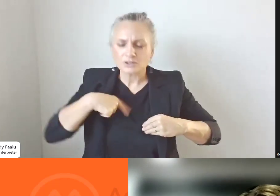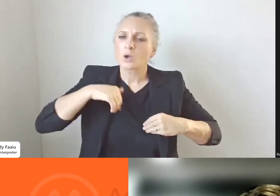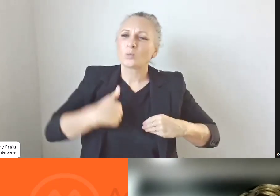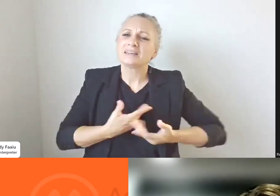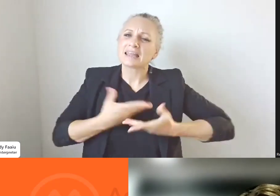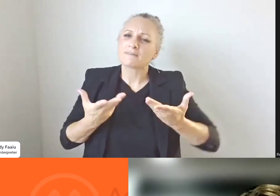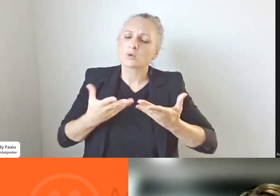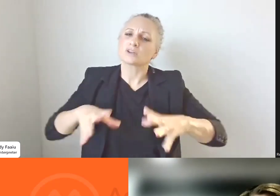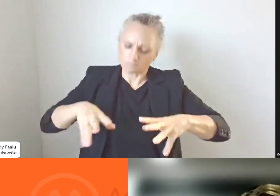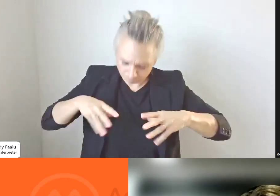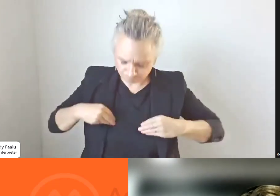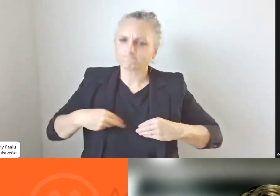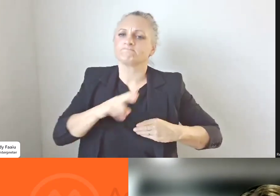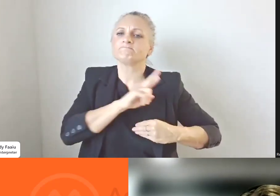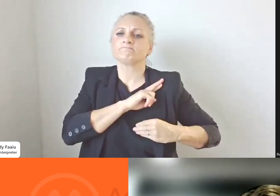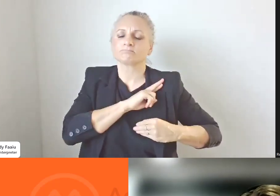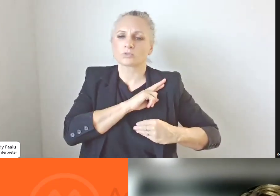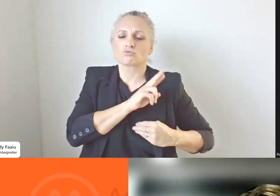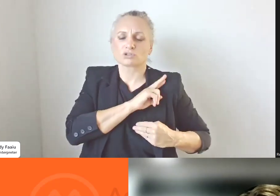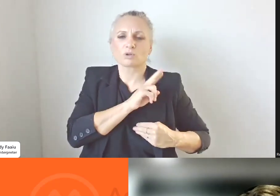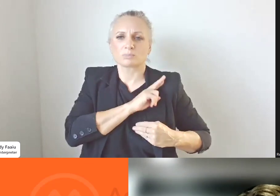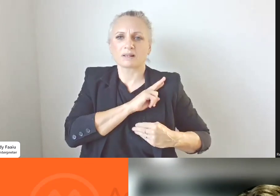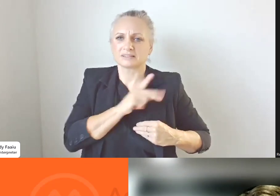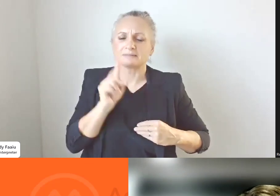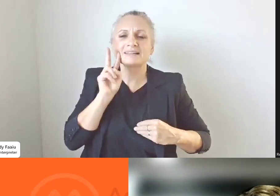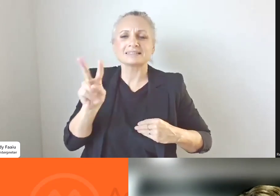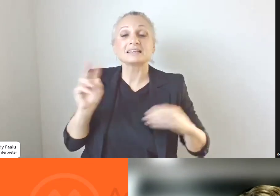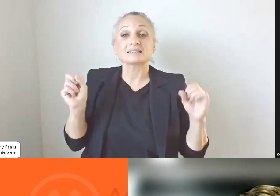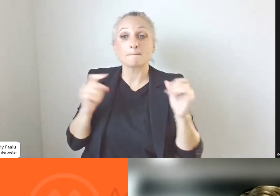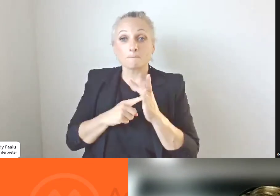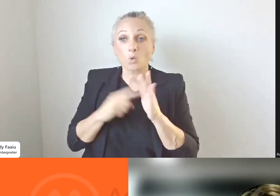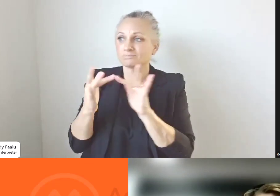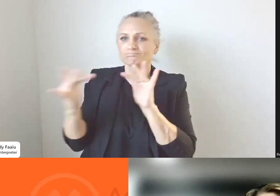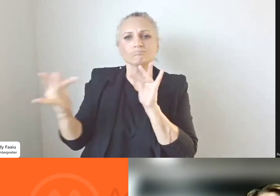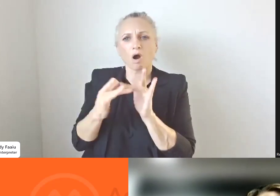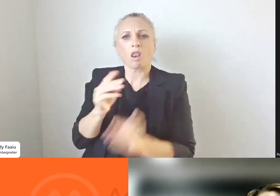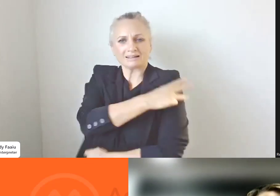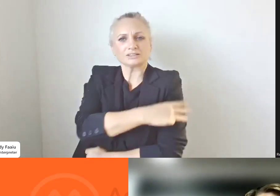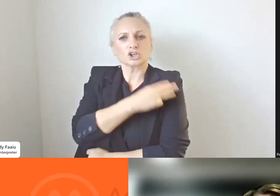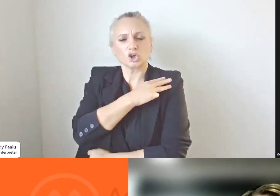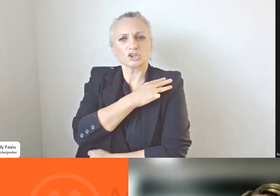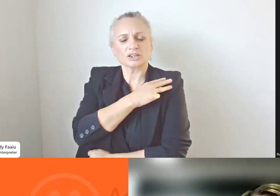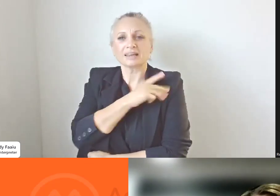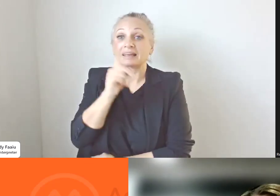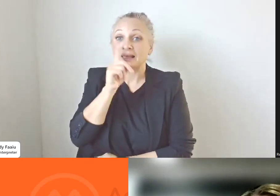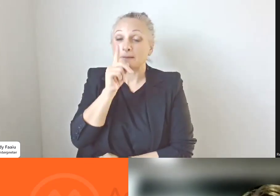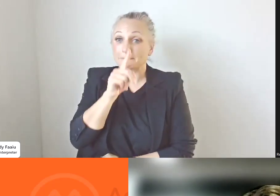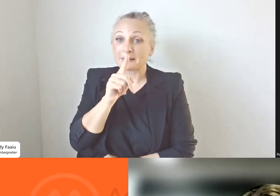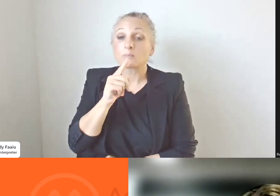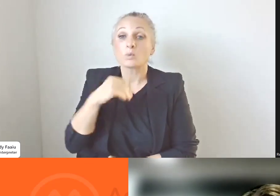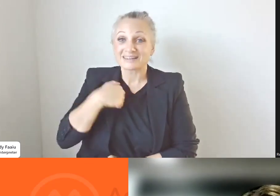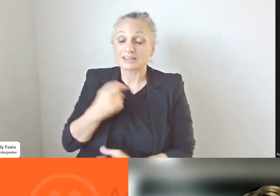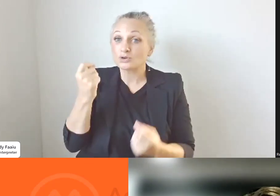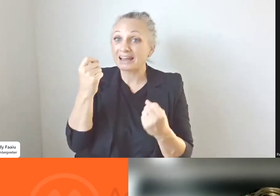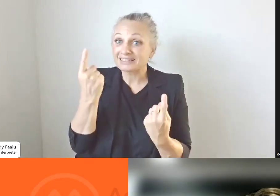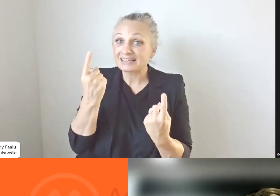as important as online security. People need to understand that anything else is exclusion."